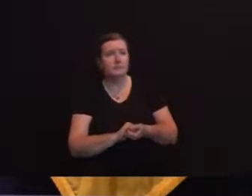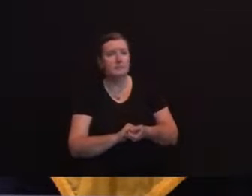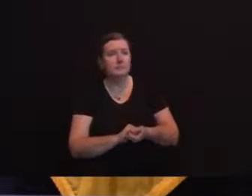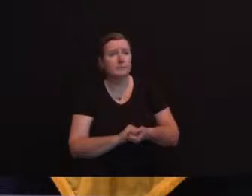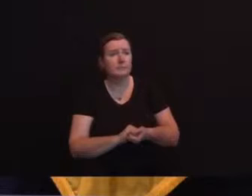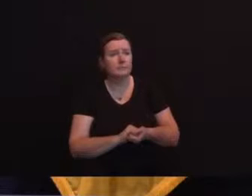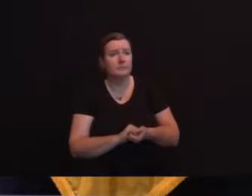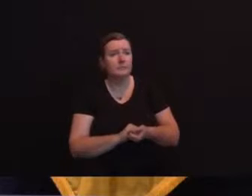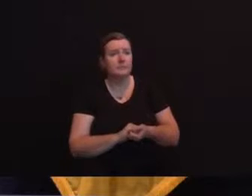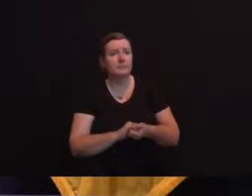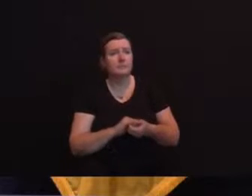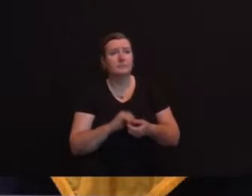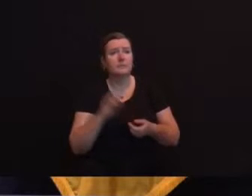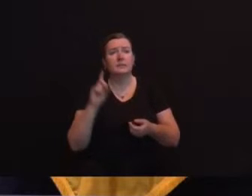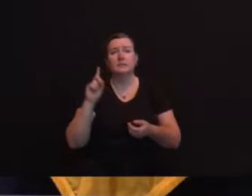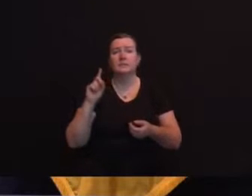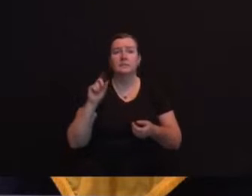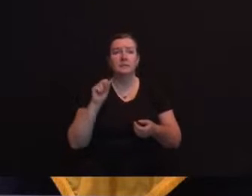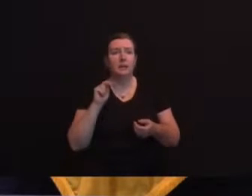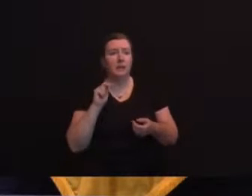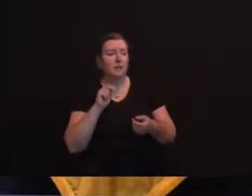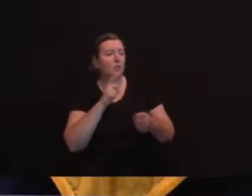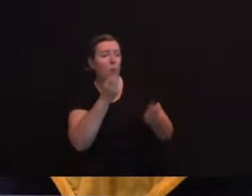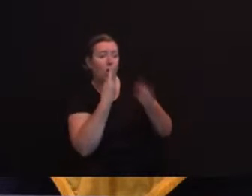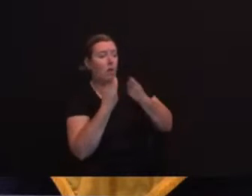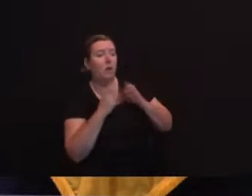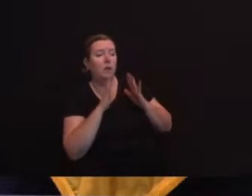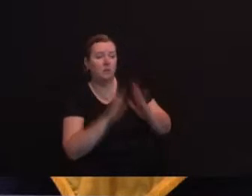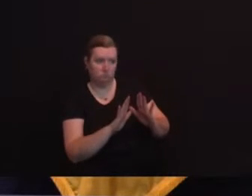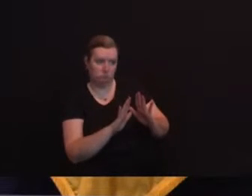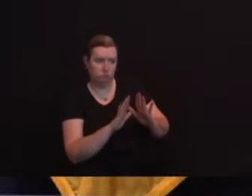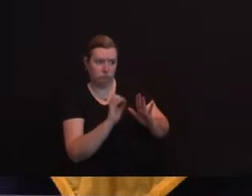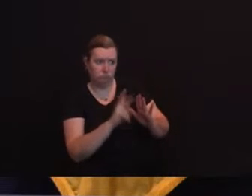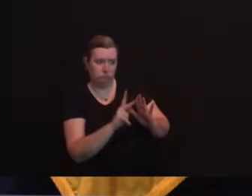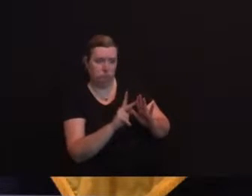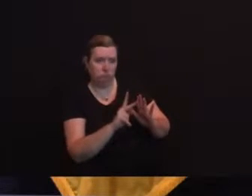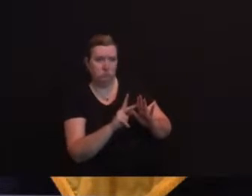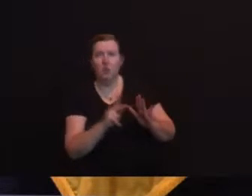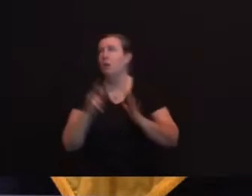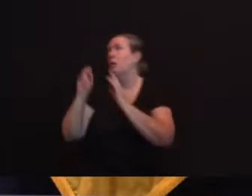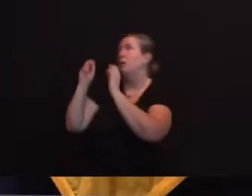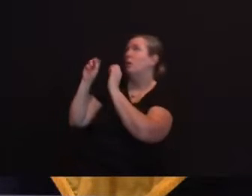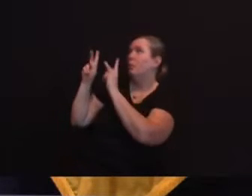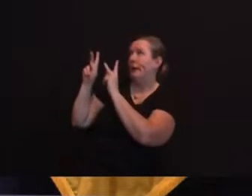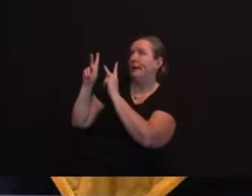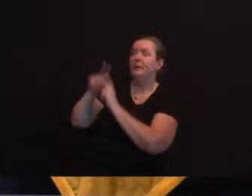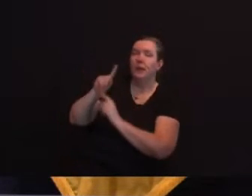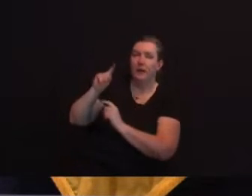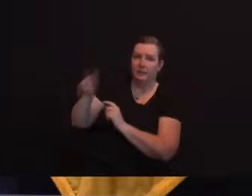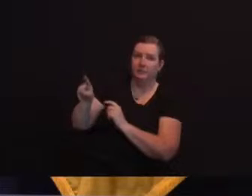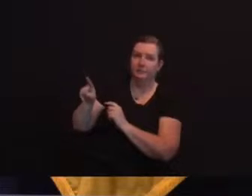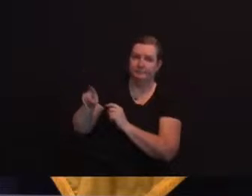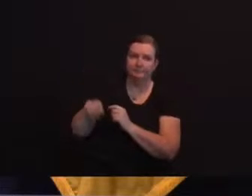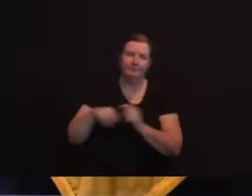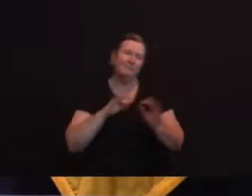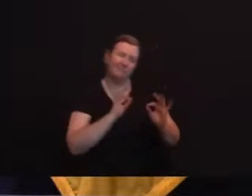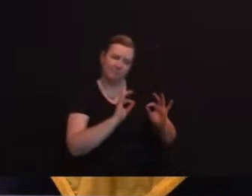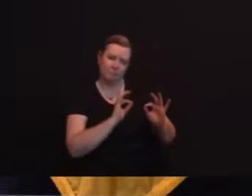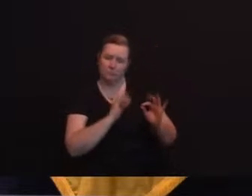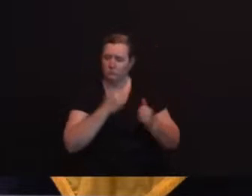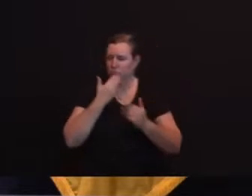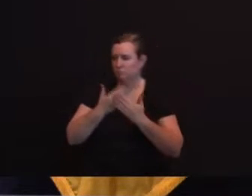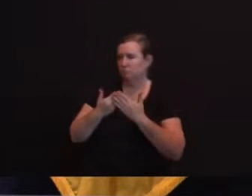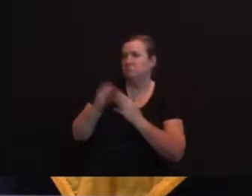your A through Z lists here. Give me your couple of your best. Okay. And nice to see you as well. Likewise.